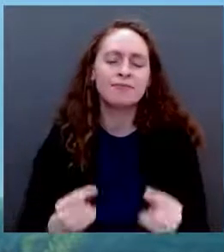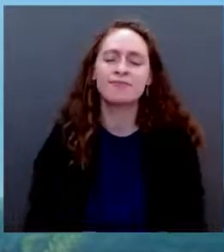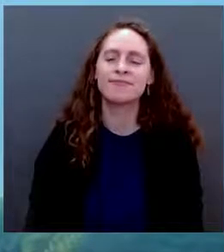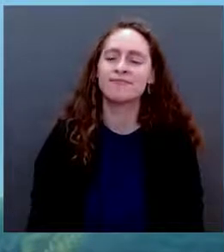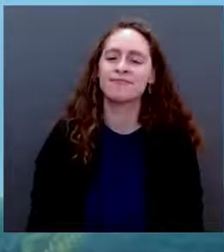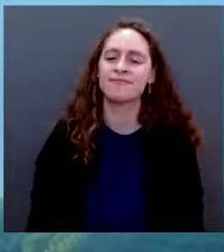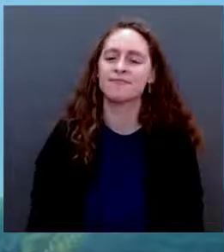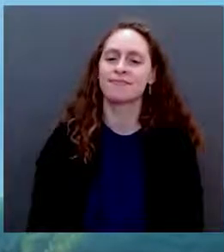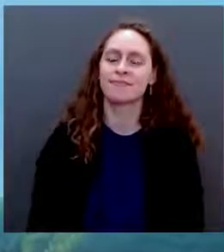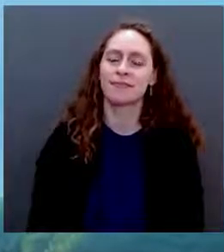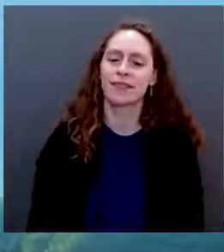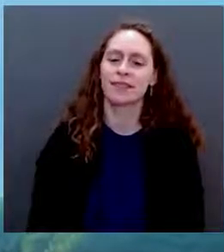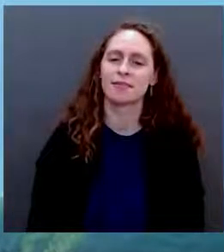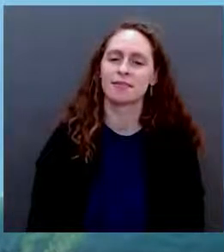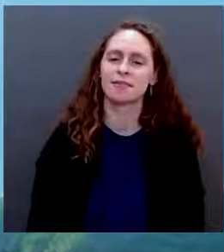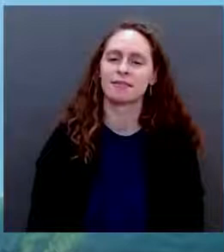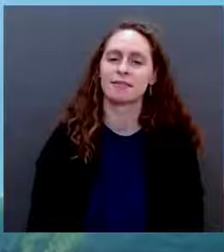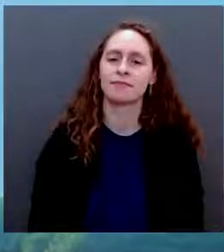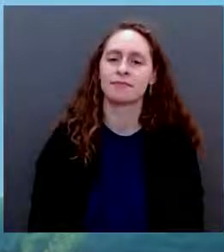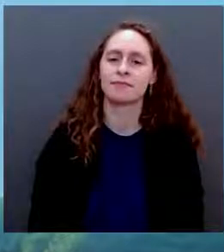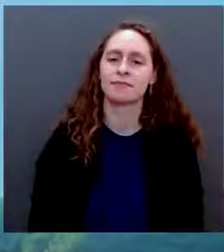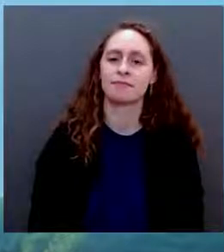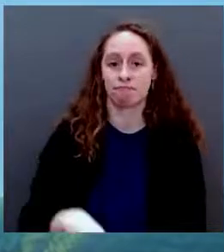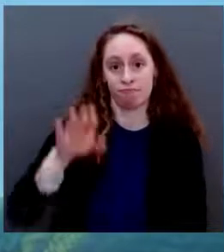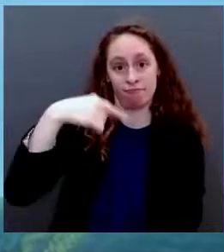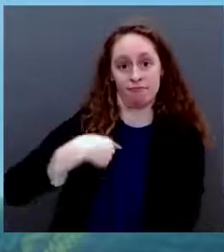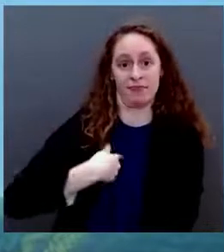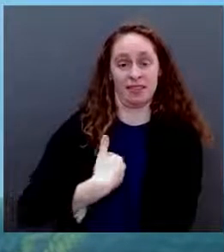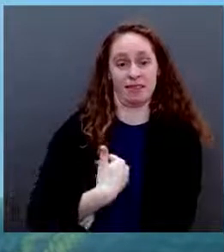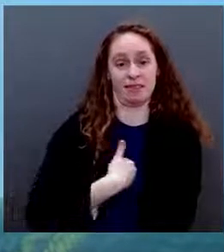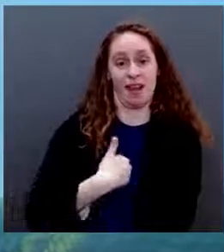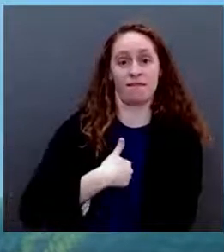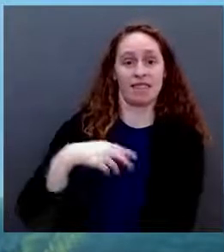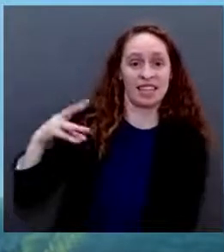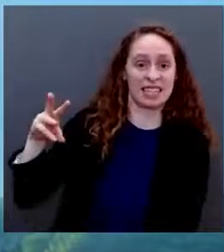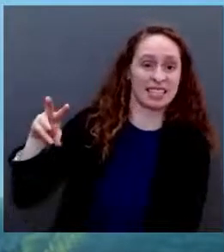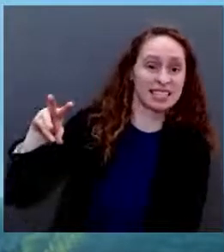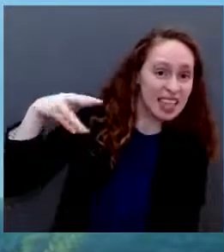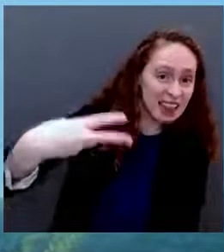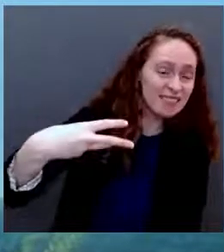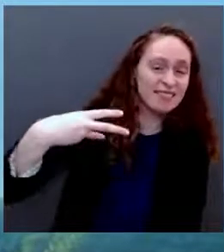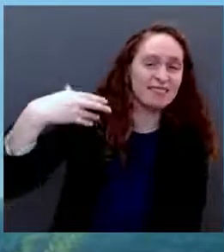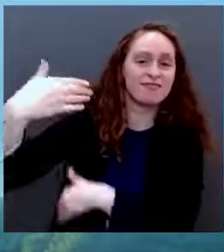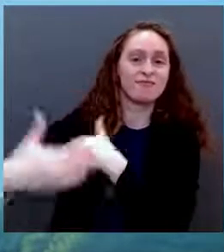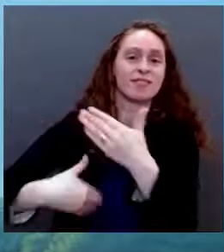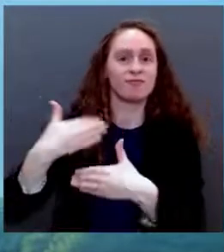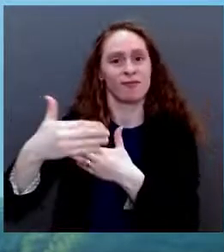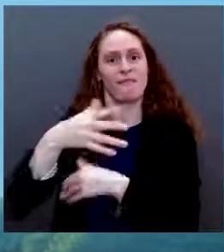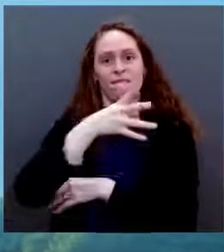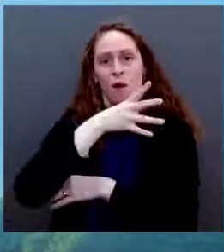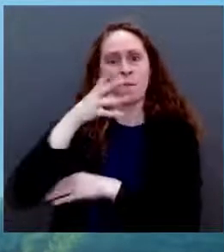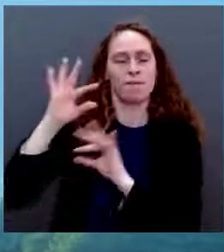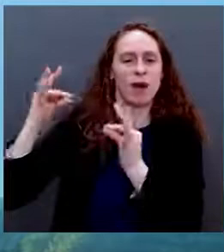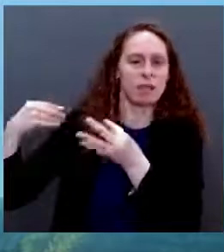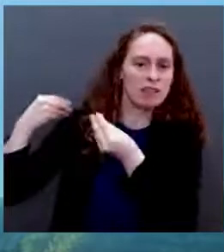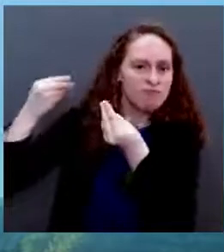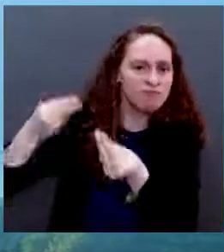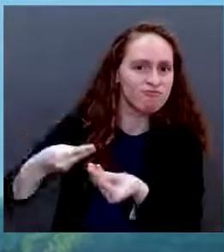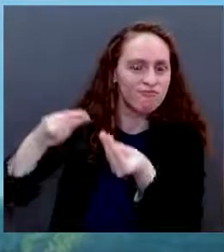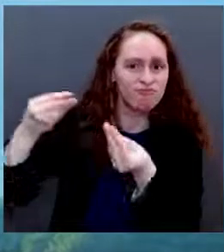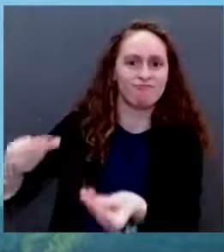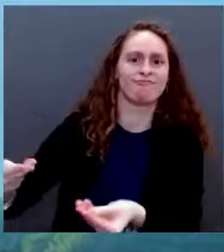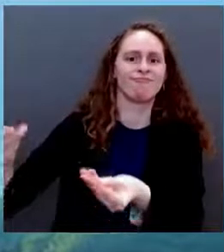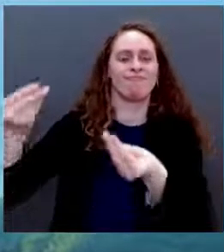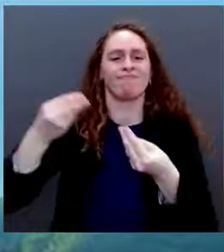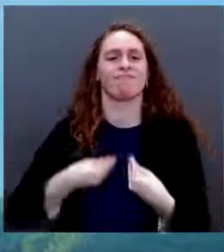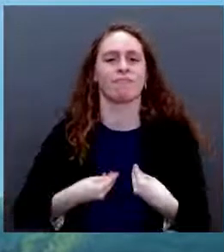greatly value the farming lifestyle, but it was grieving when I saw dozens of farms closing down around me, and I realized